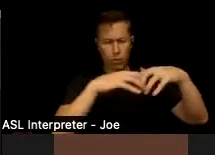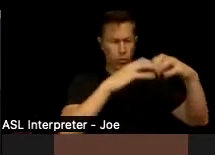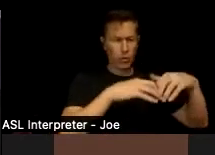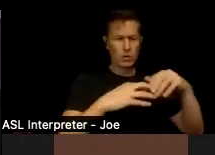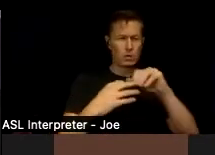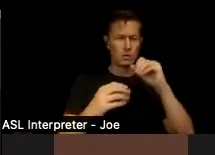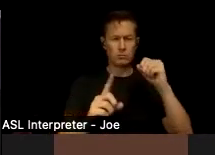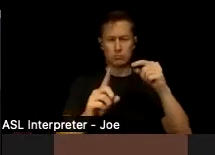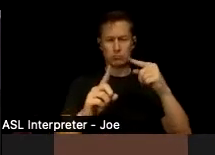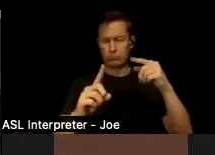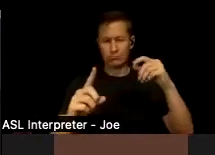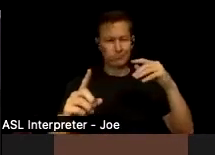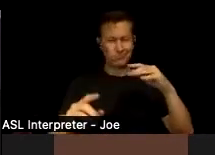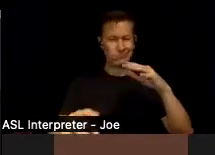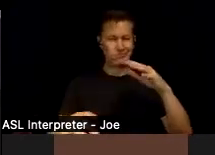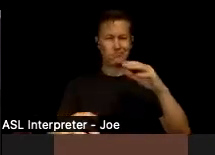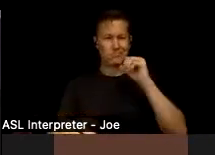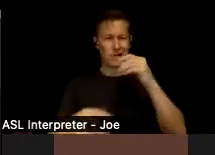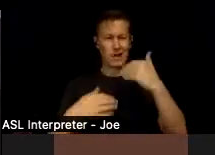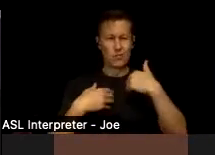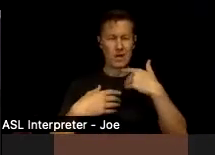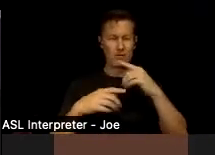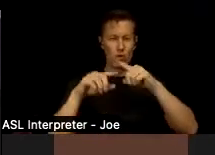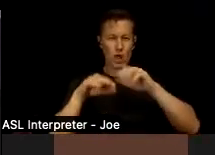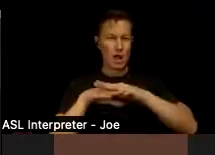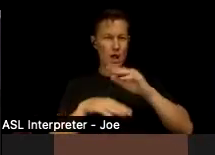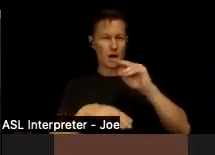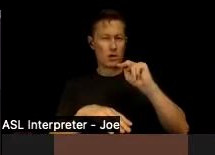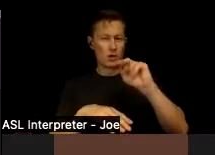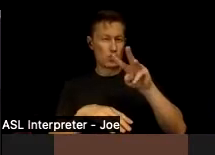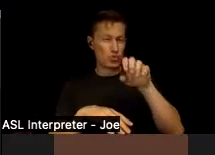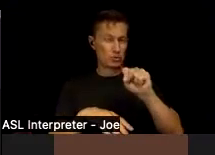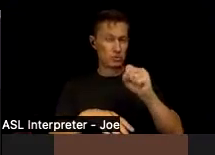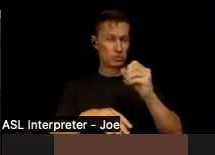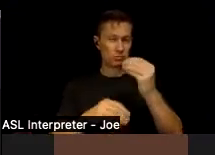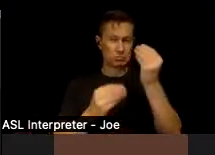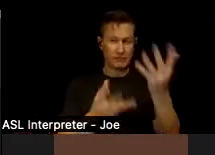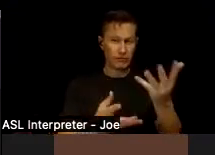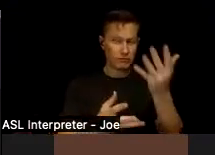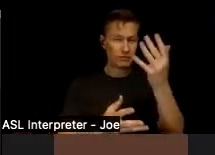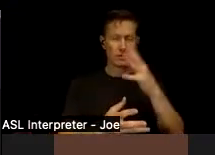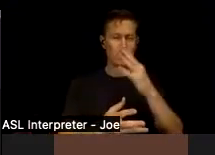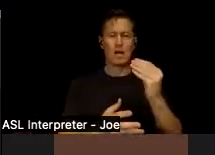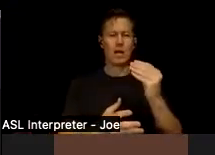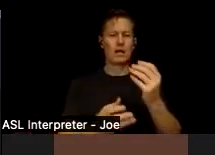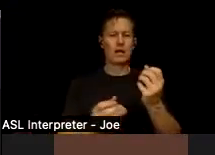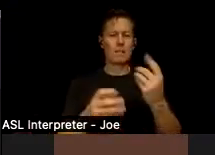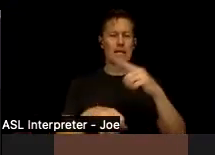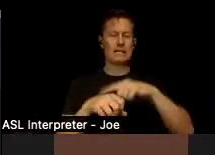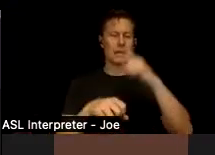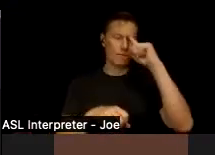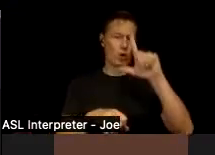out. Most things, we rely on the news to provide live updates, and it was going to take some time for the LA-based